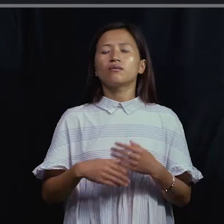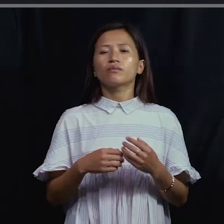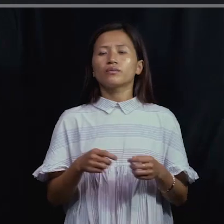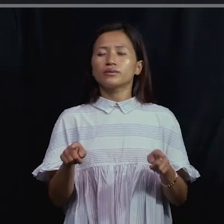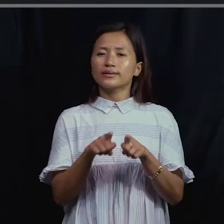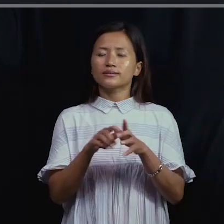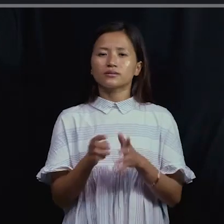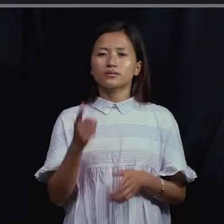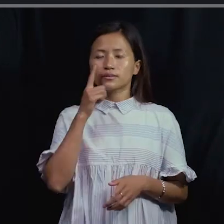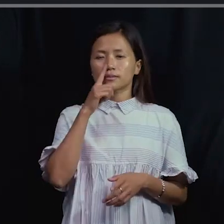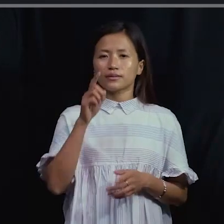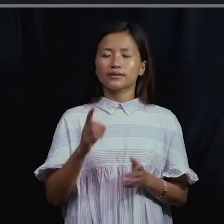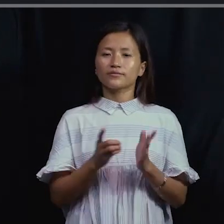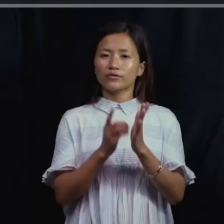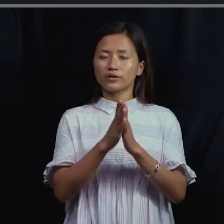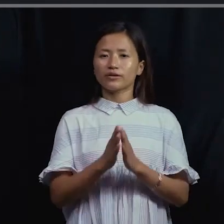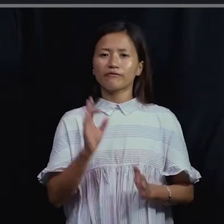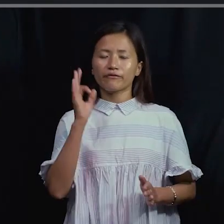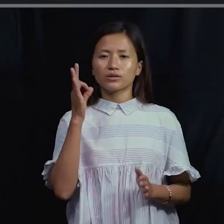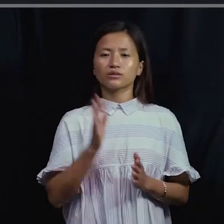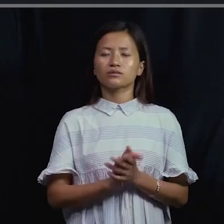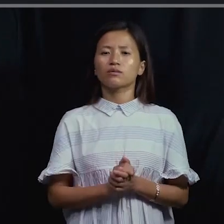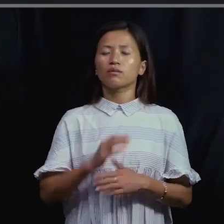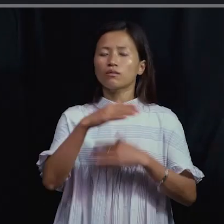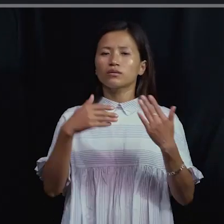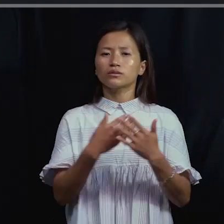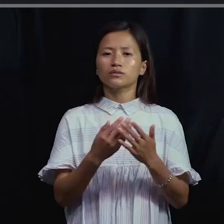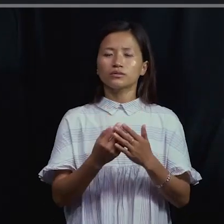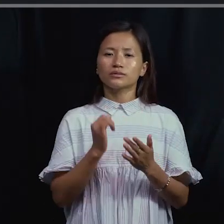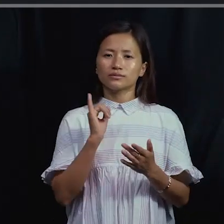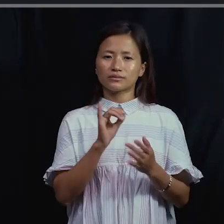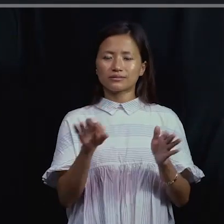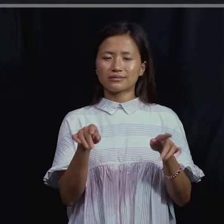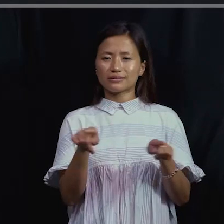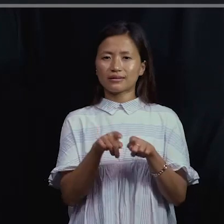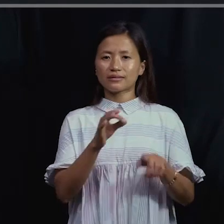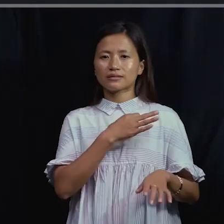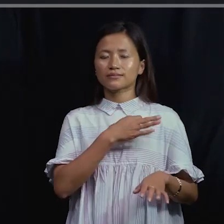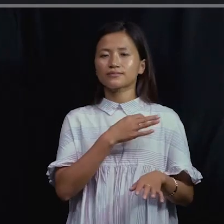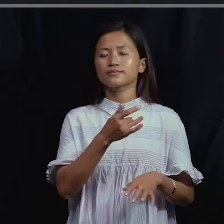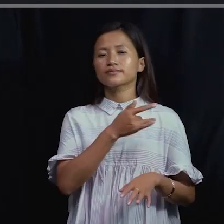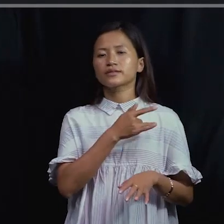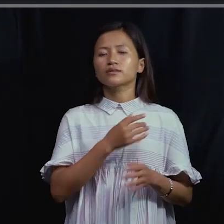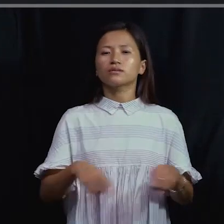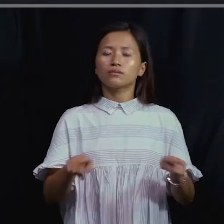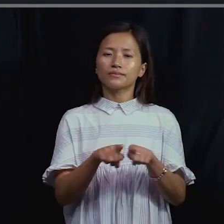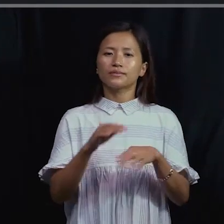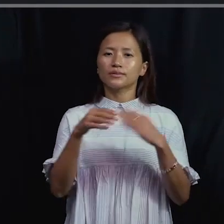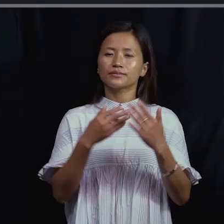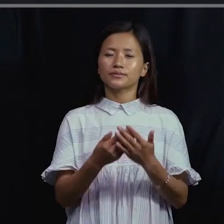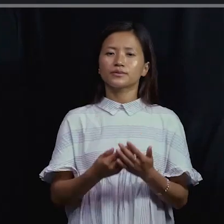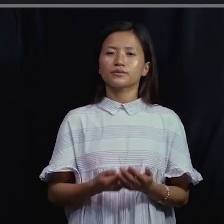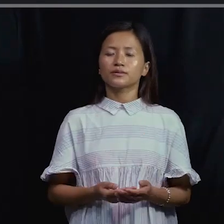will develop a liking for fashion, right? So all those interests are developed, and sometimes these interests